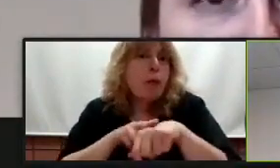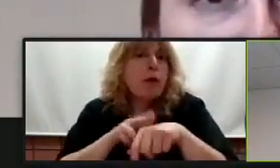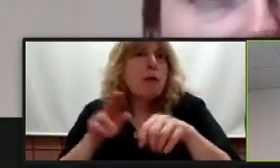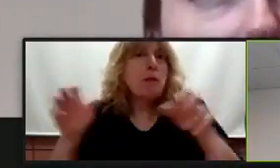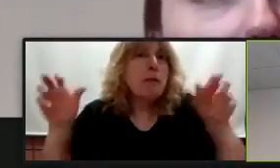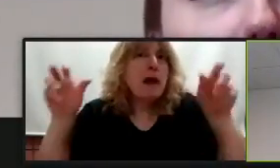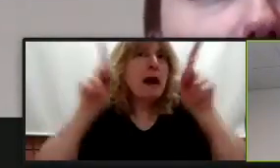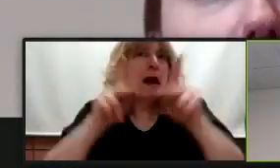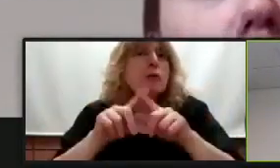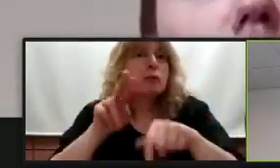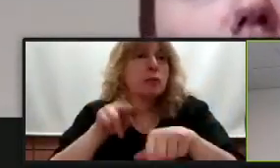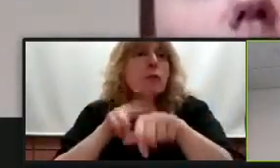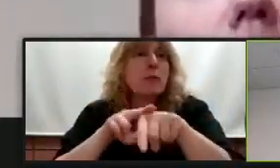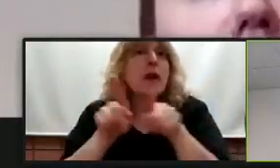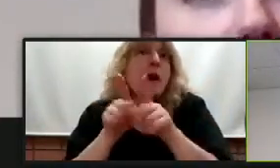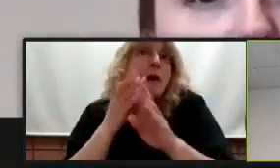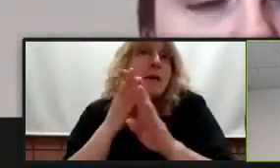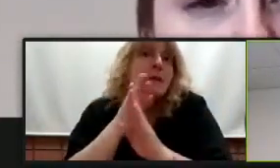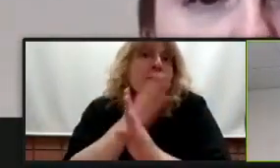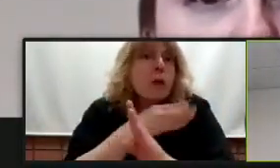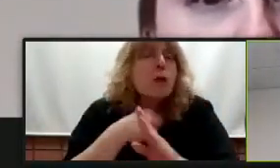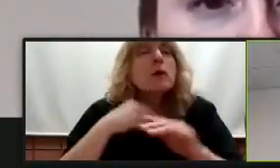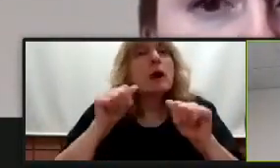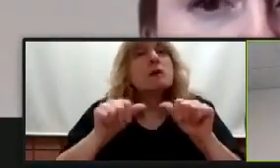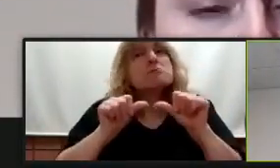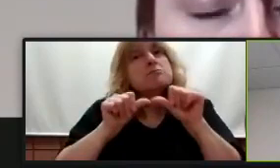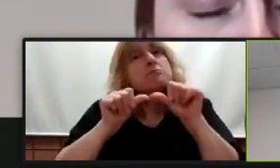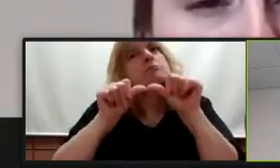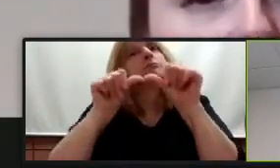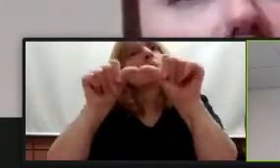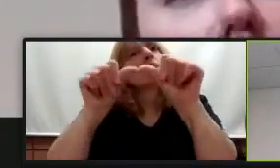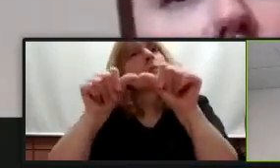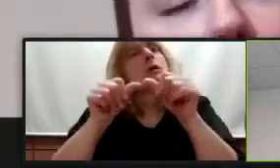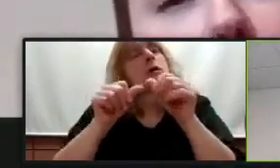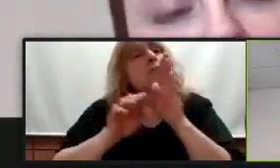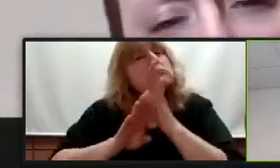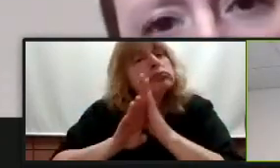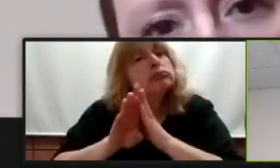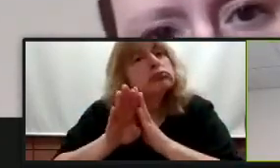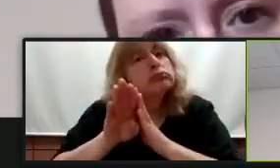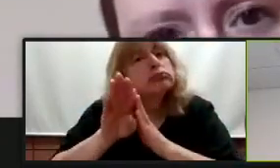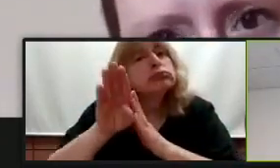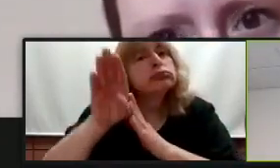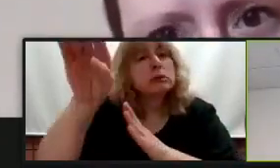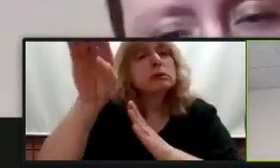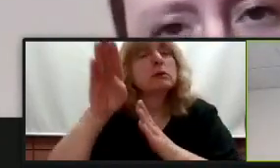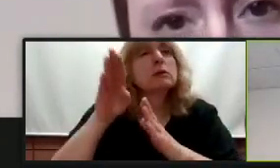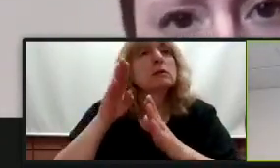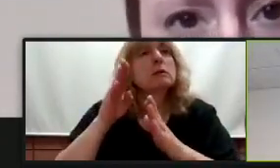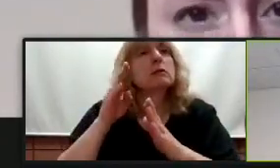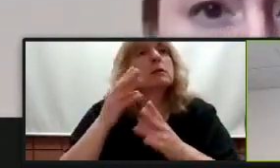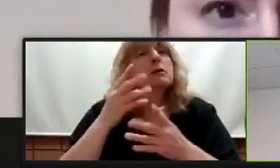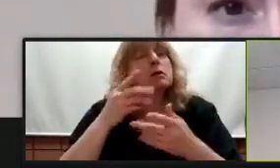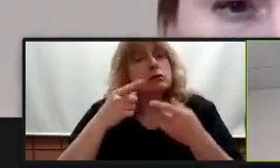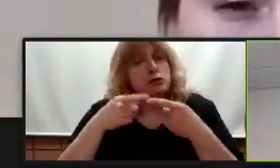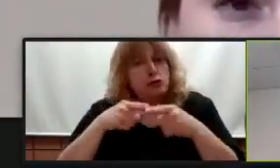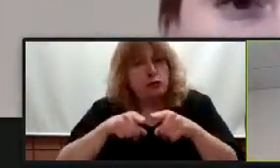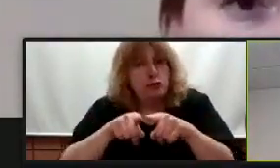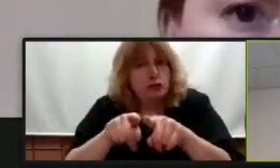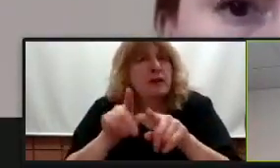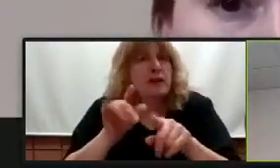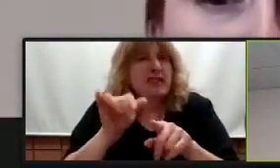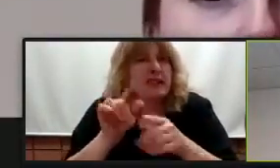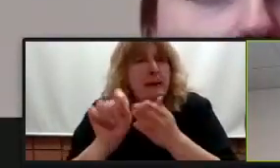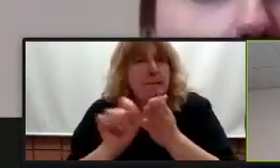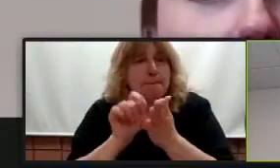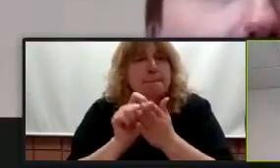of, we can grow and continue to grow during that time. So I would also encourage vaccination as another blend between physical and mental